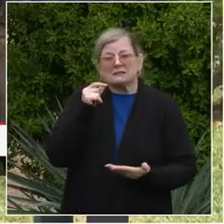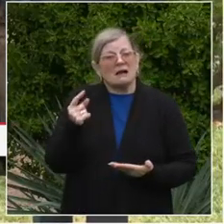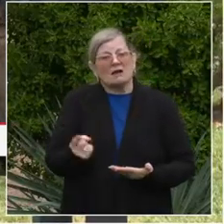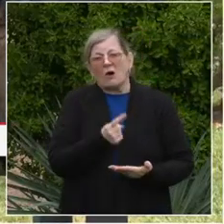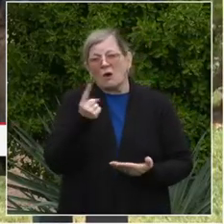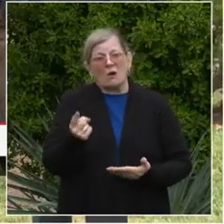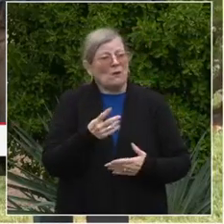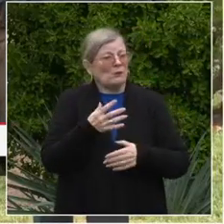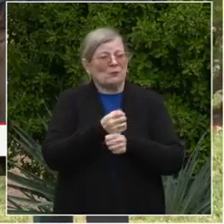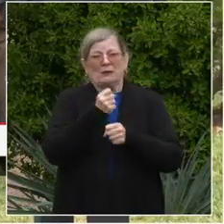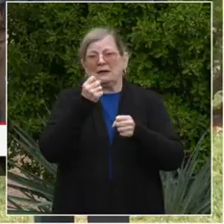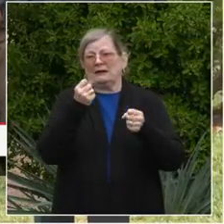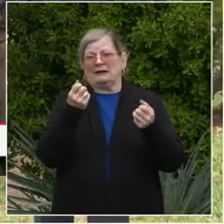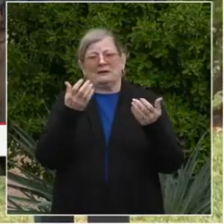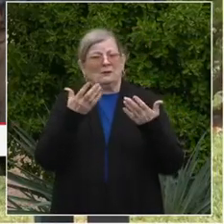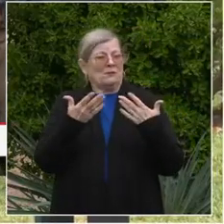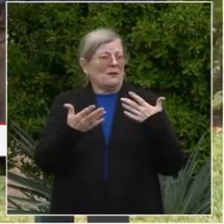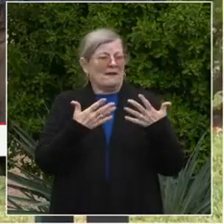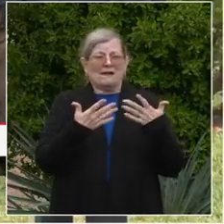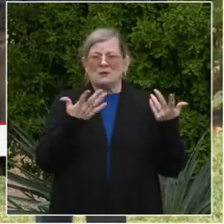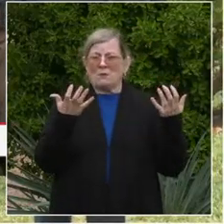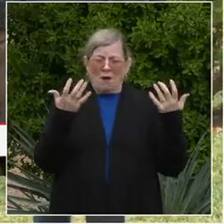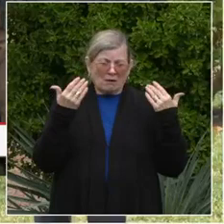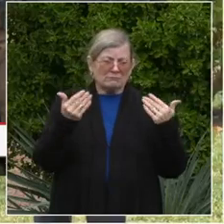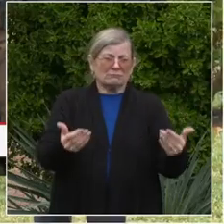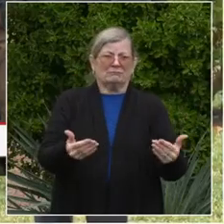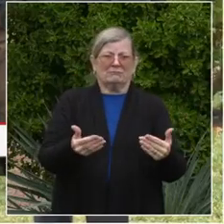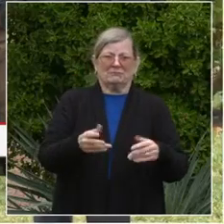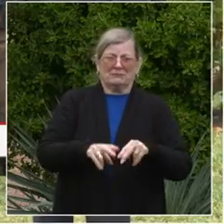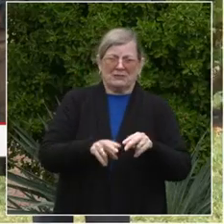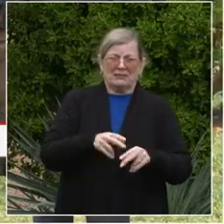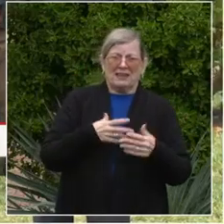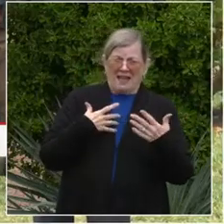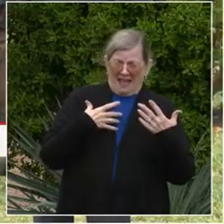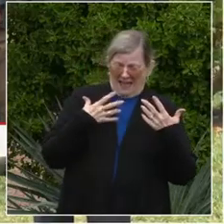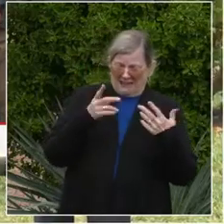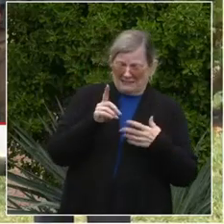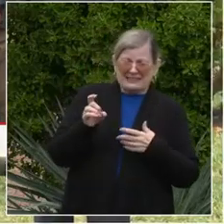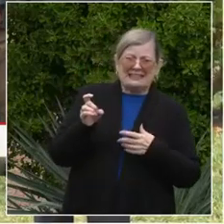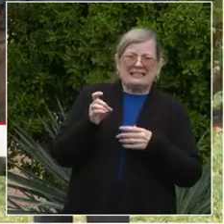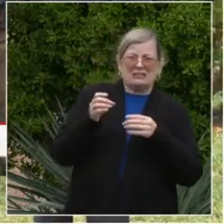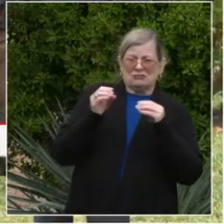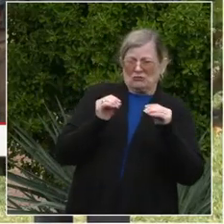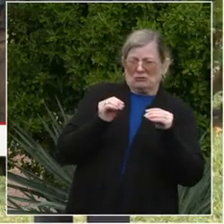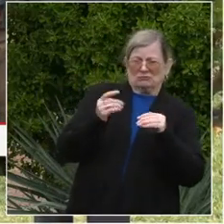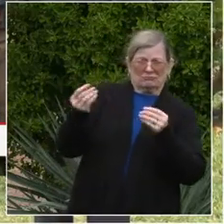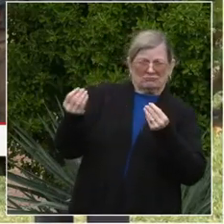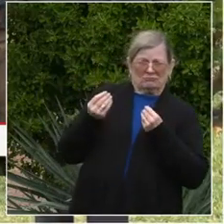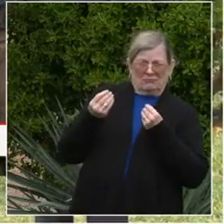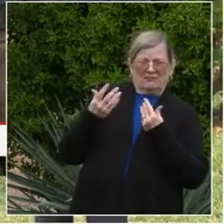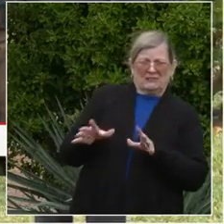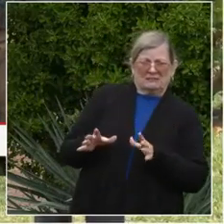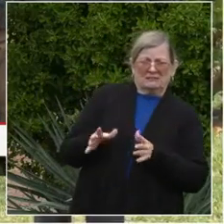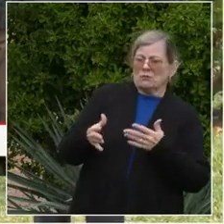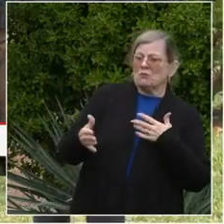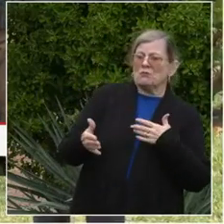way or the other. So what I've instructed Ddot to do is, regardless of